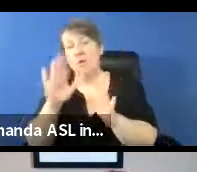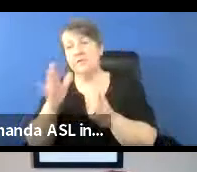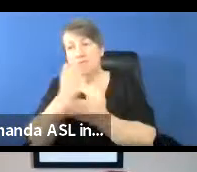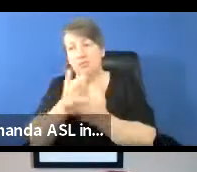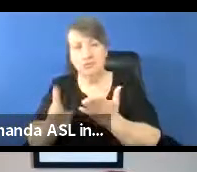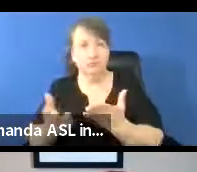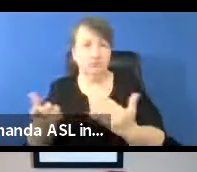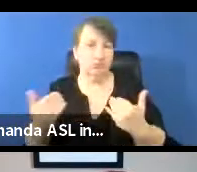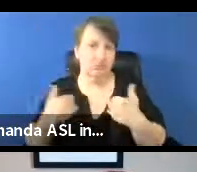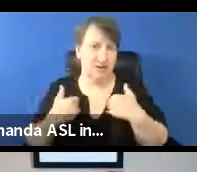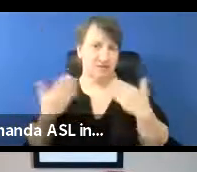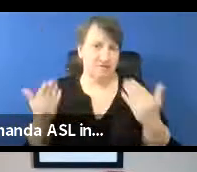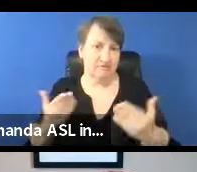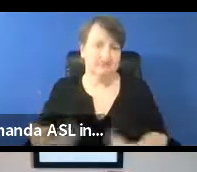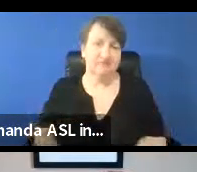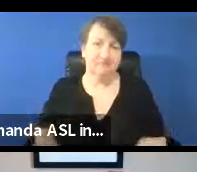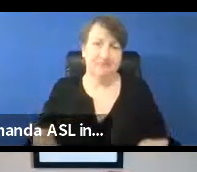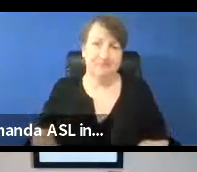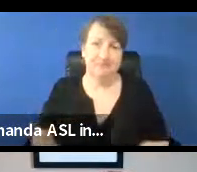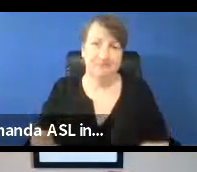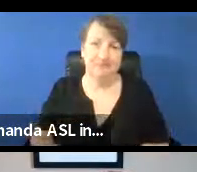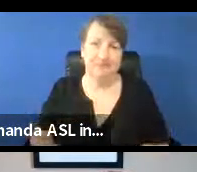we have.